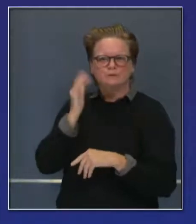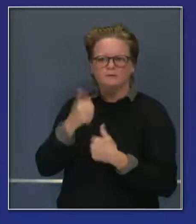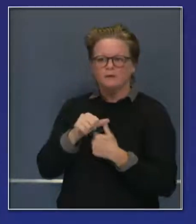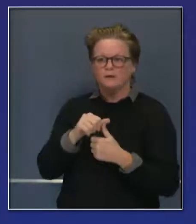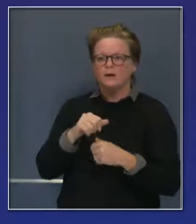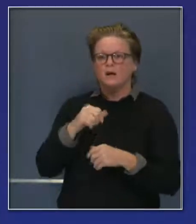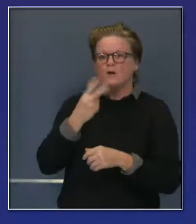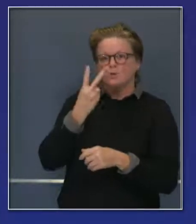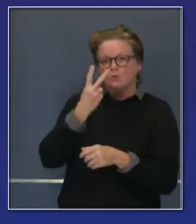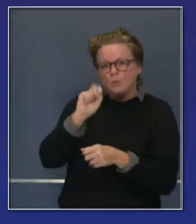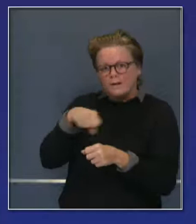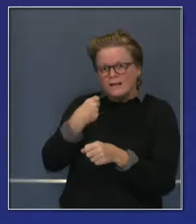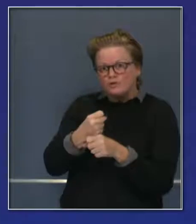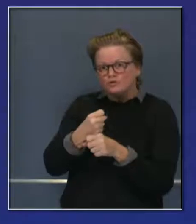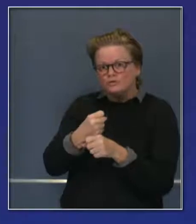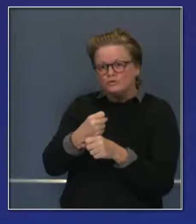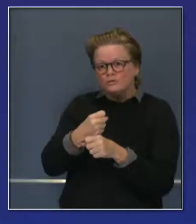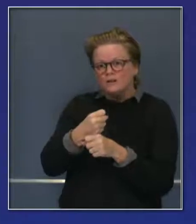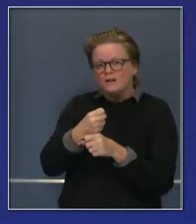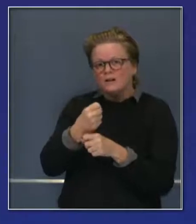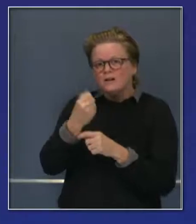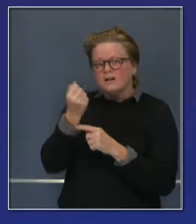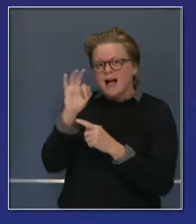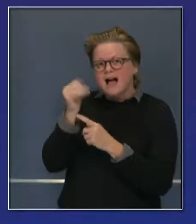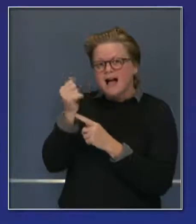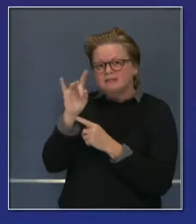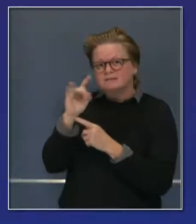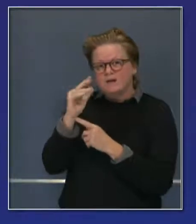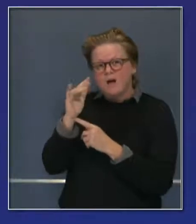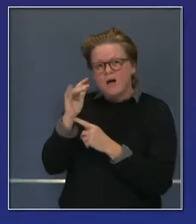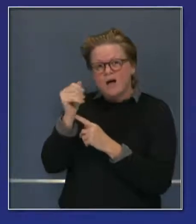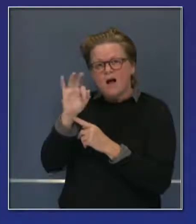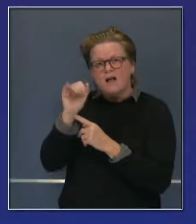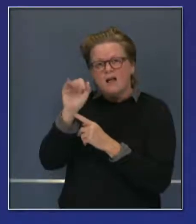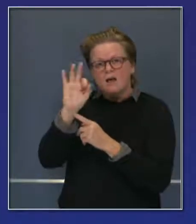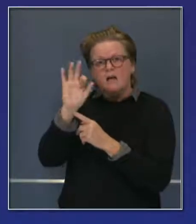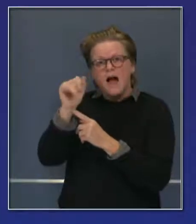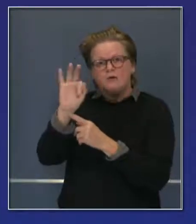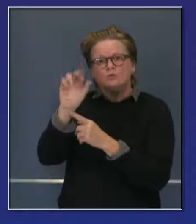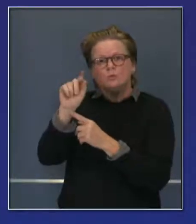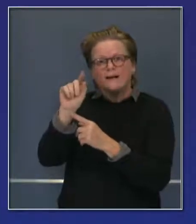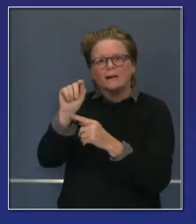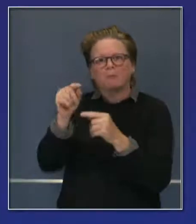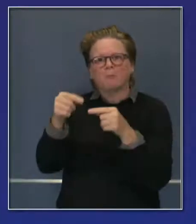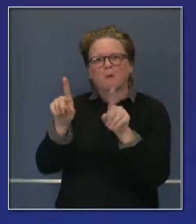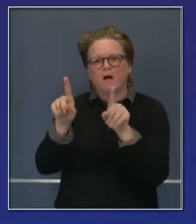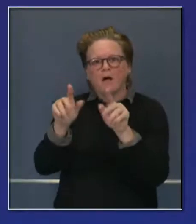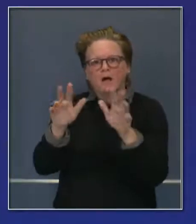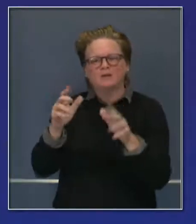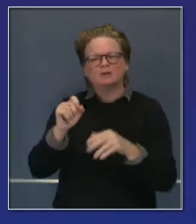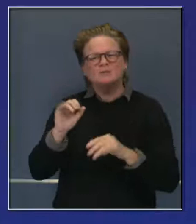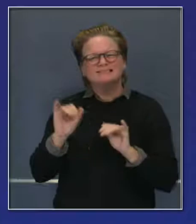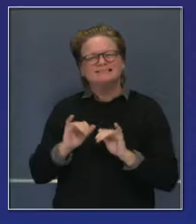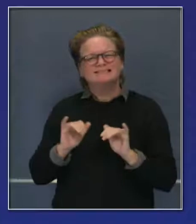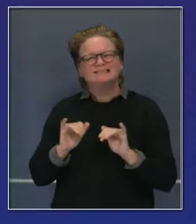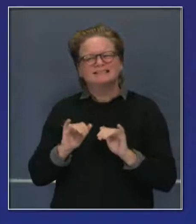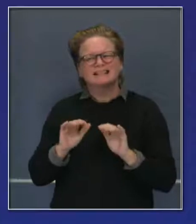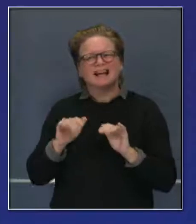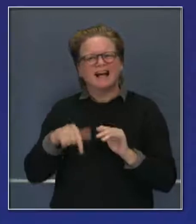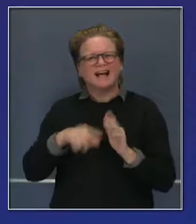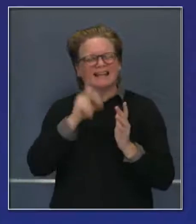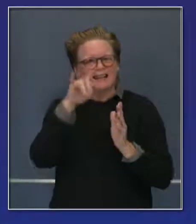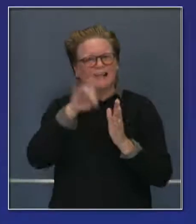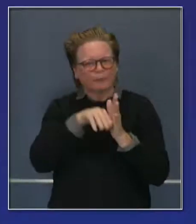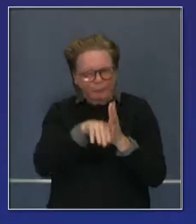part of 18, a big spike, second wave, in the latter part of 18, and then another modest